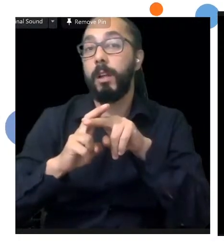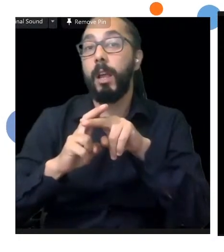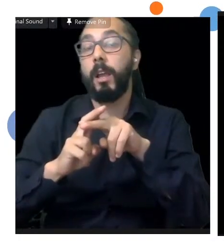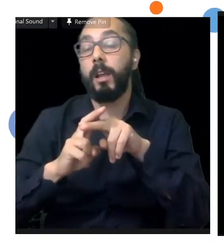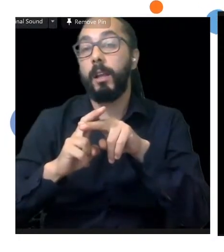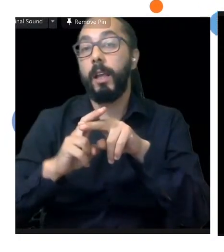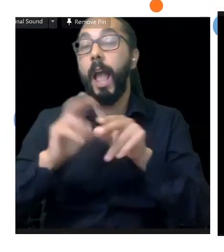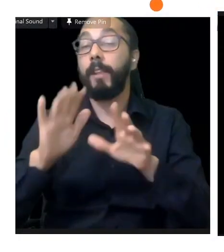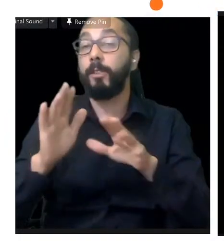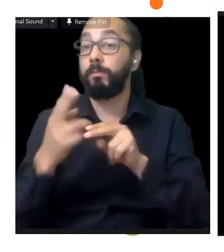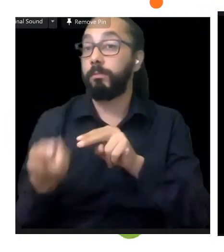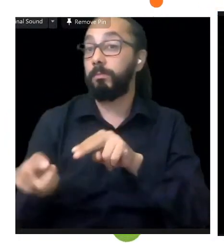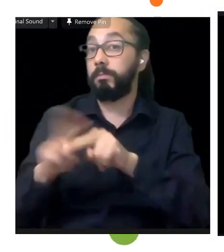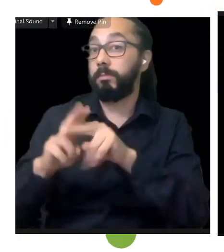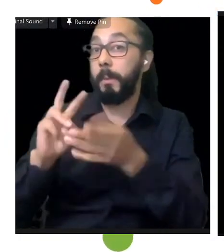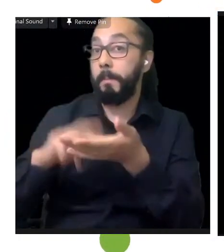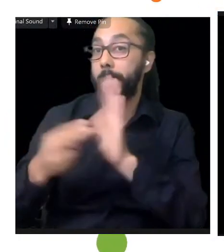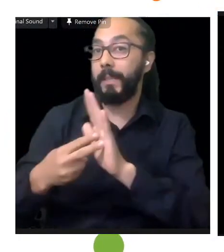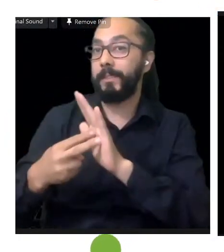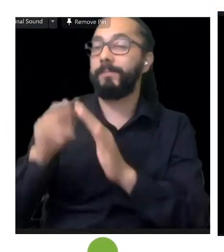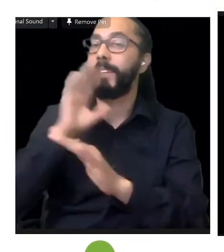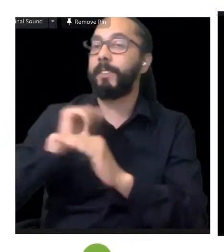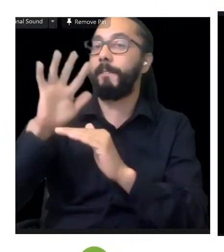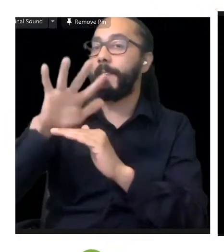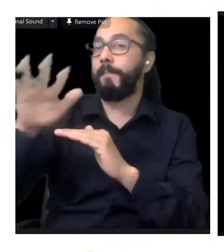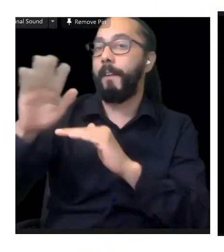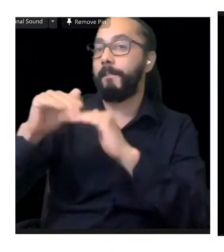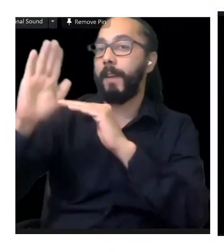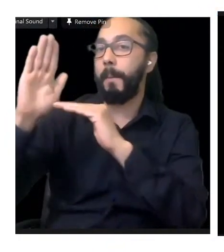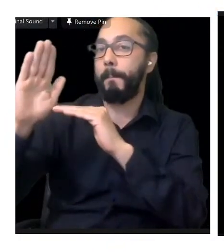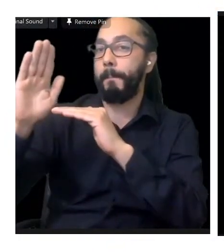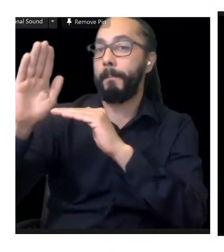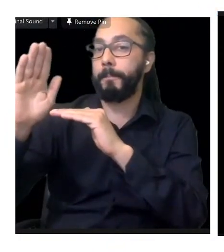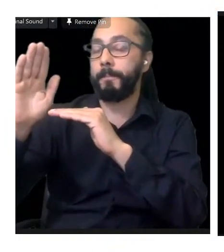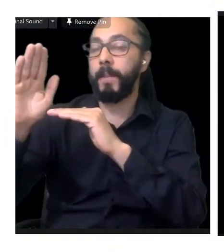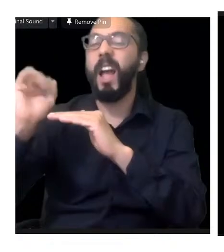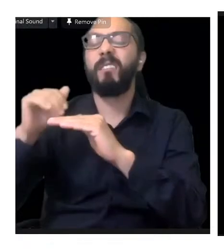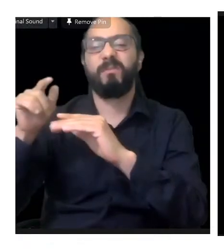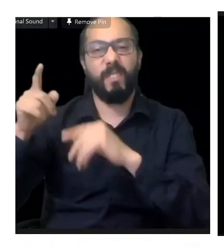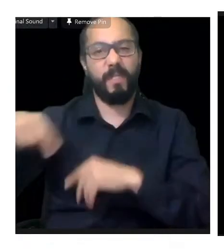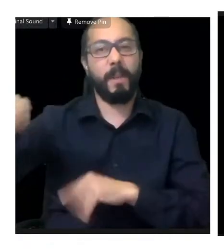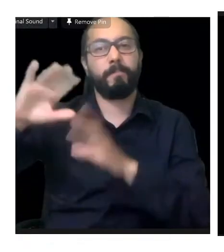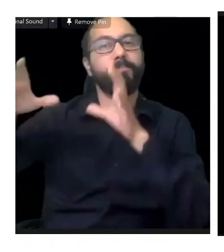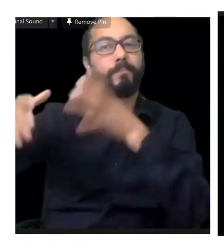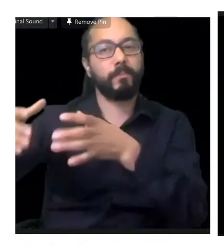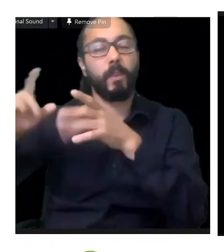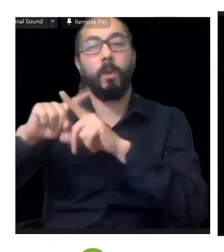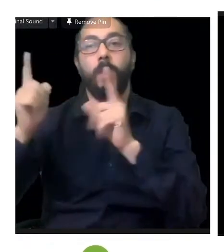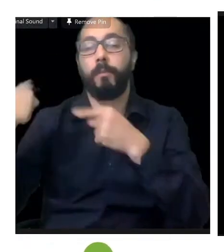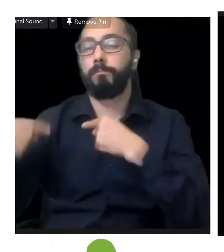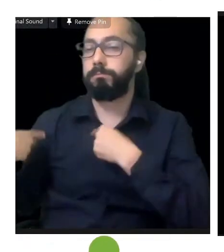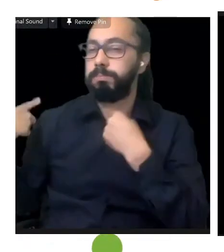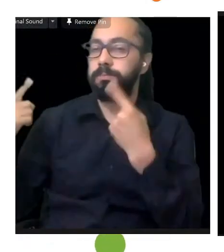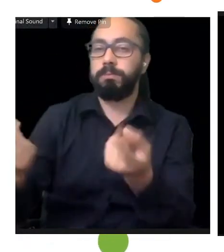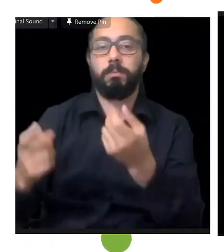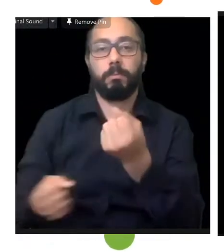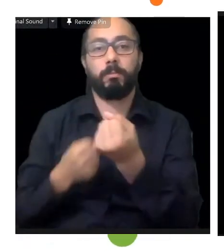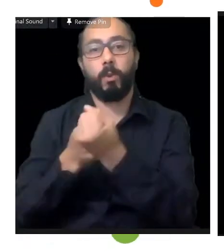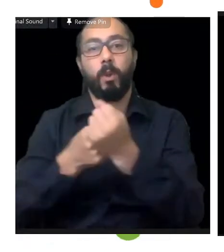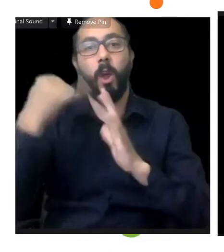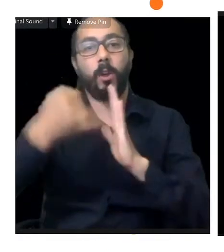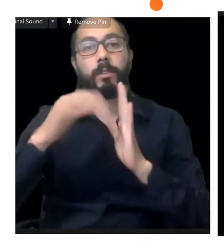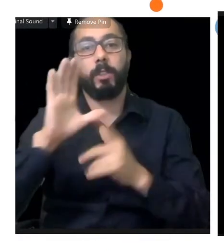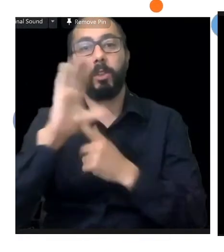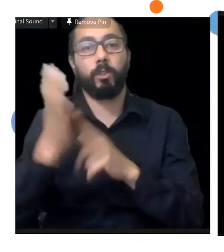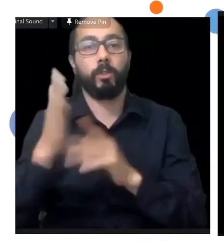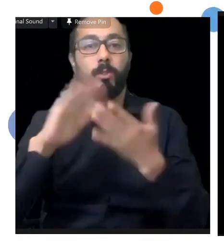are gonna be among older patrons who are long-serving supporters of the arts and culture community.